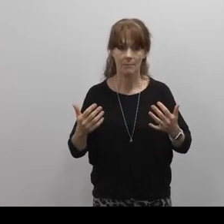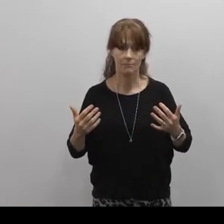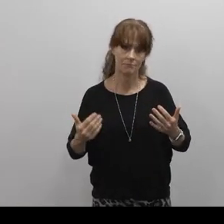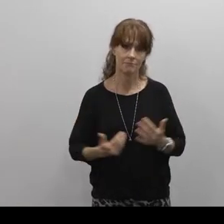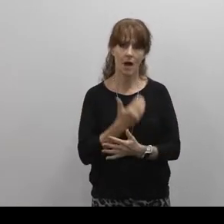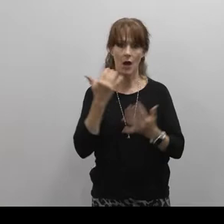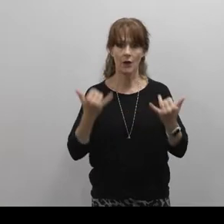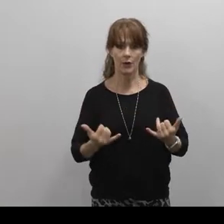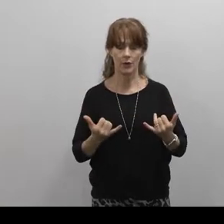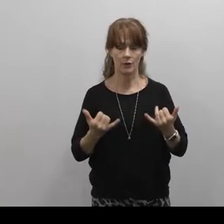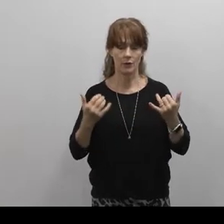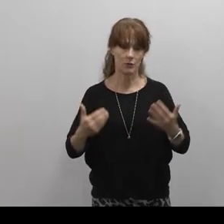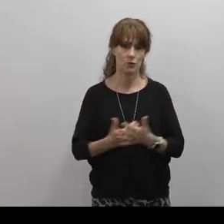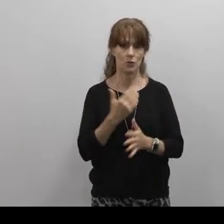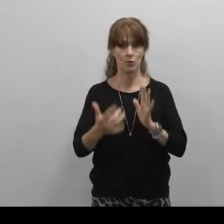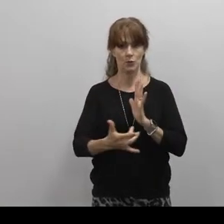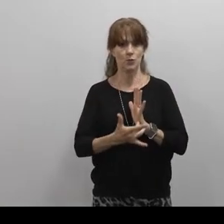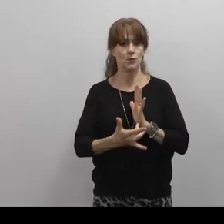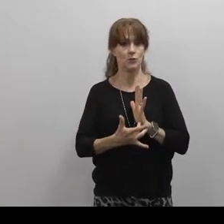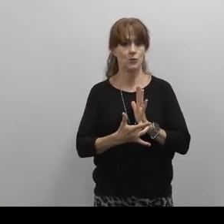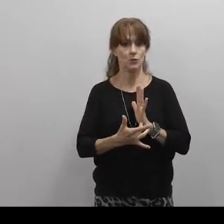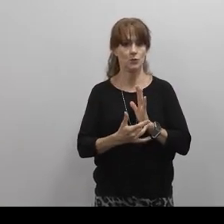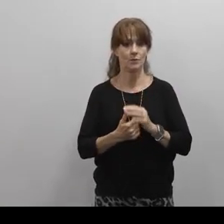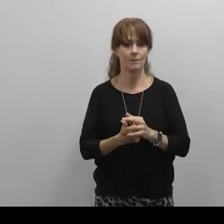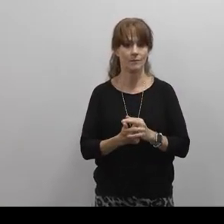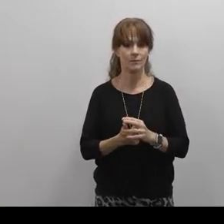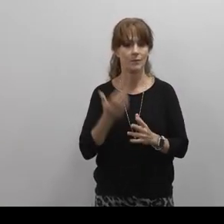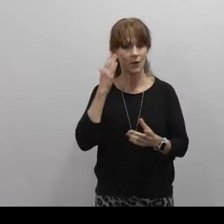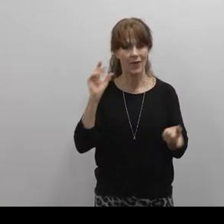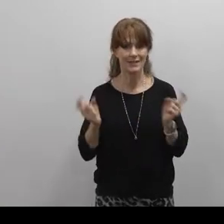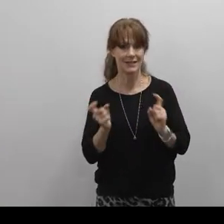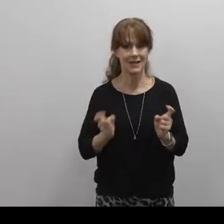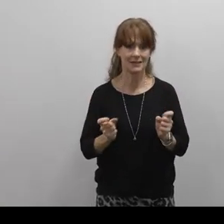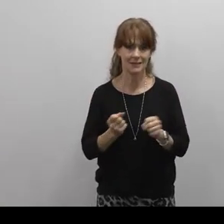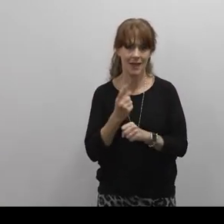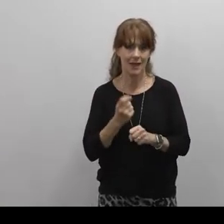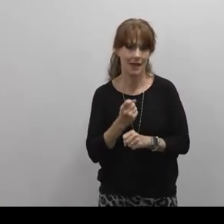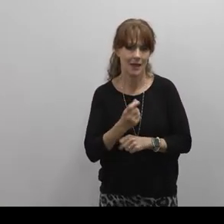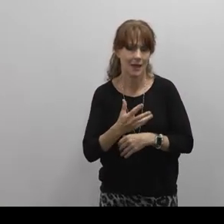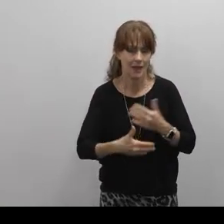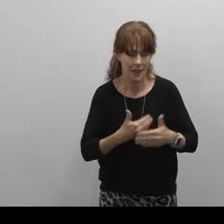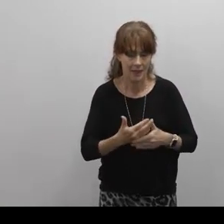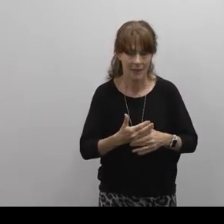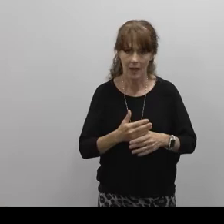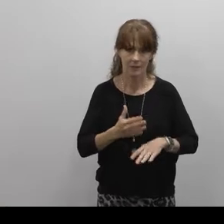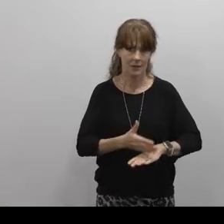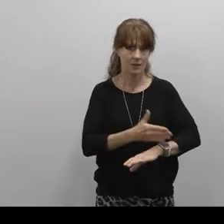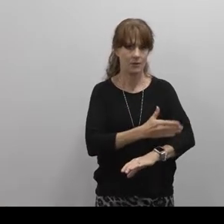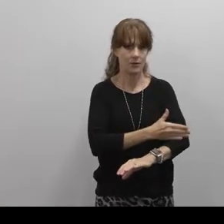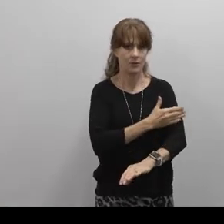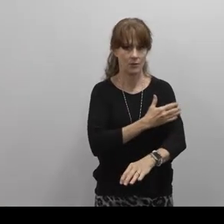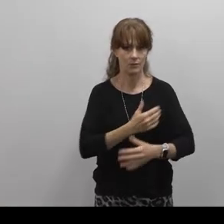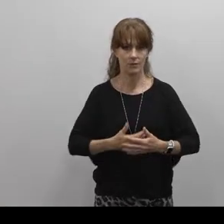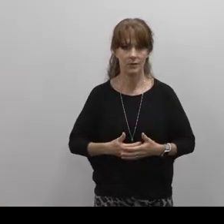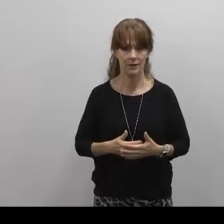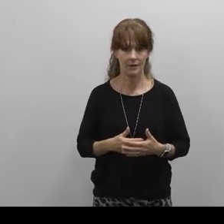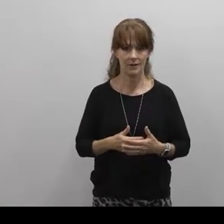with current technology. And we know that changes year after year as well, just as technology advances.